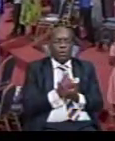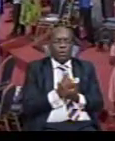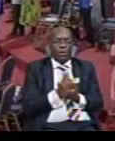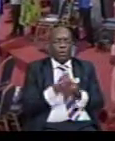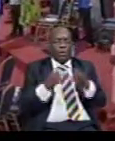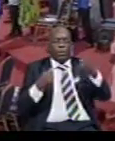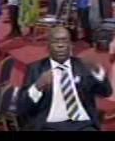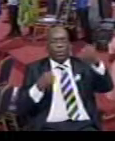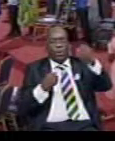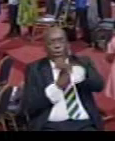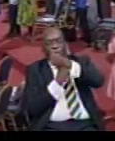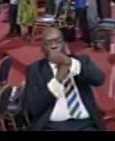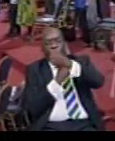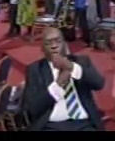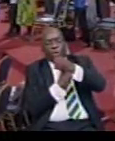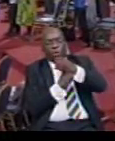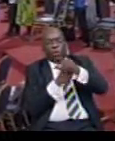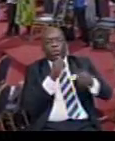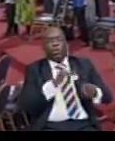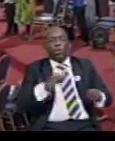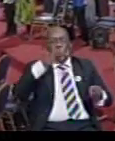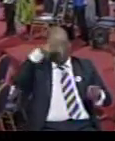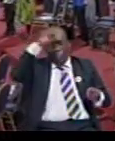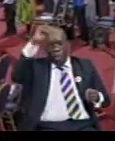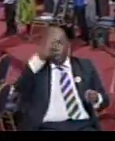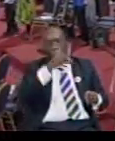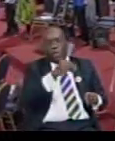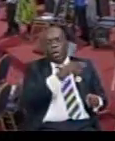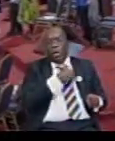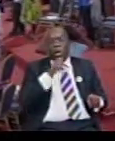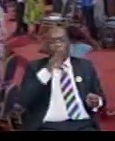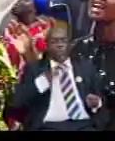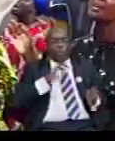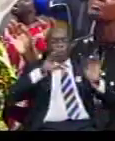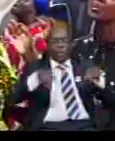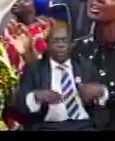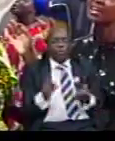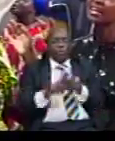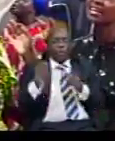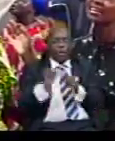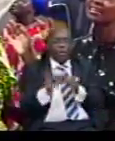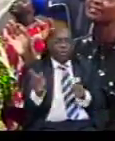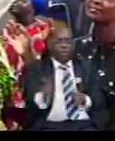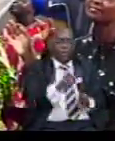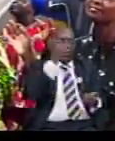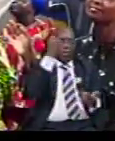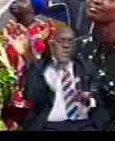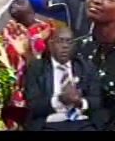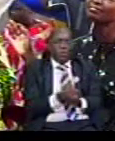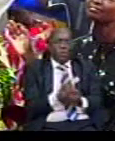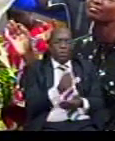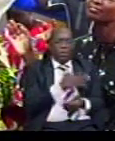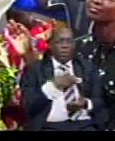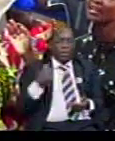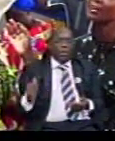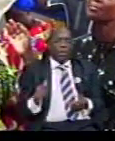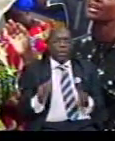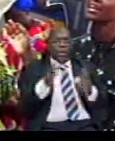Supportive men and women, give to everyone. And